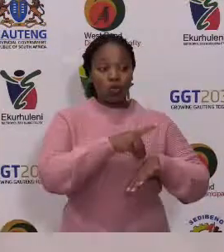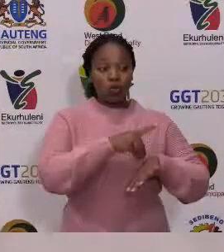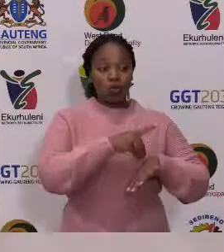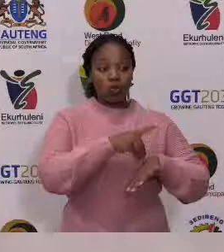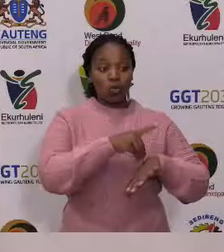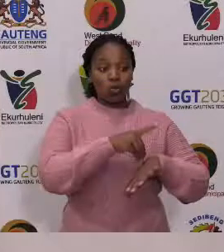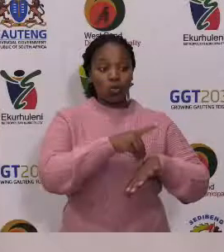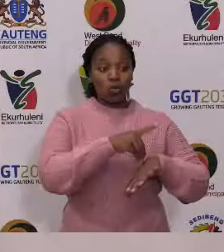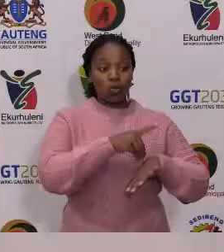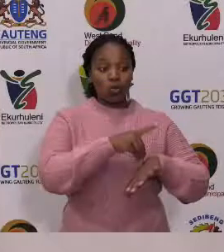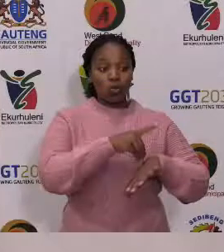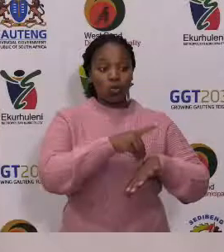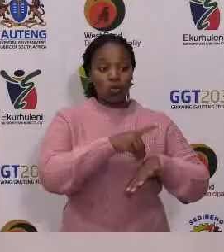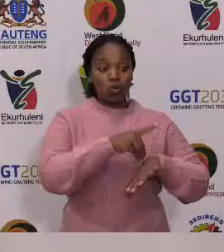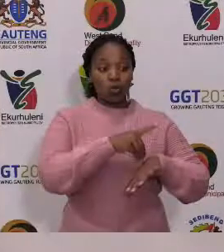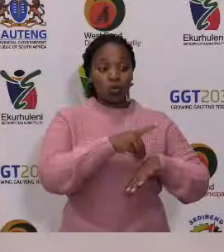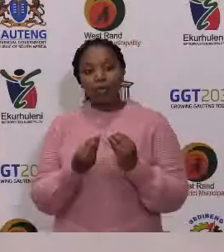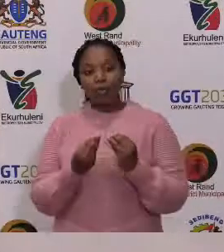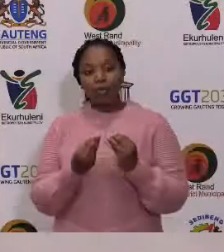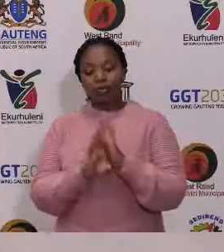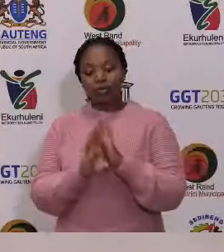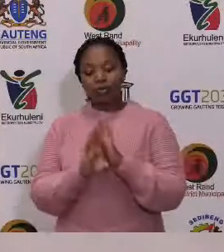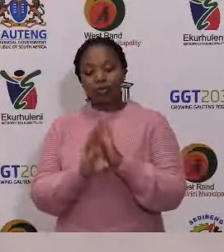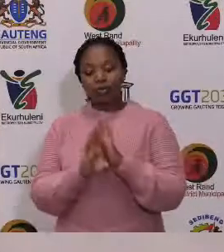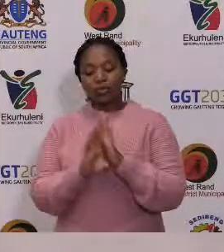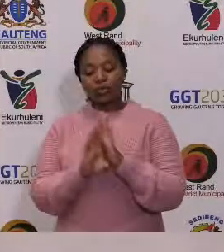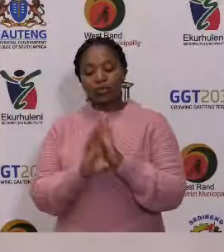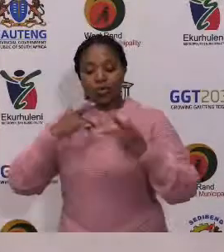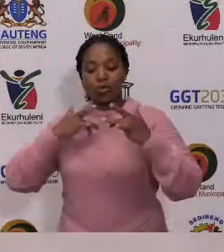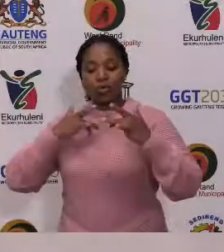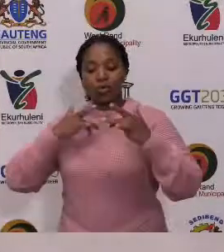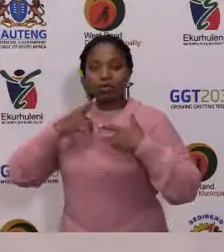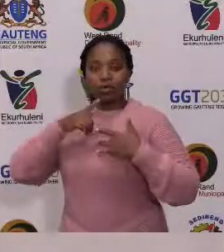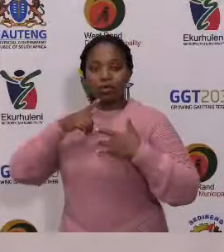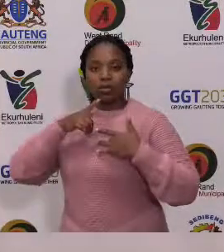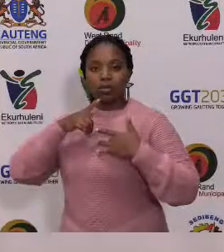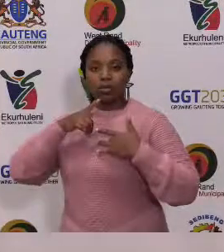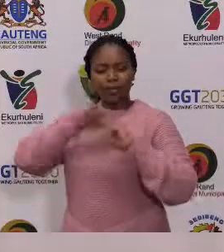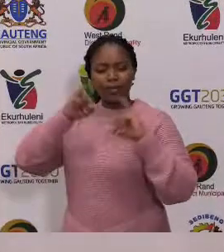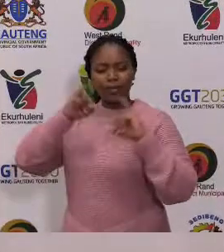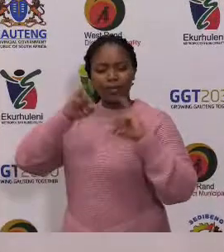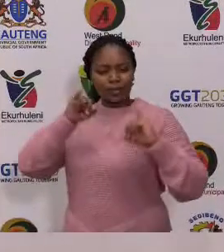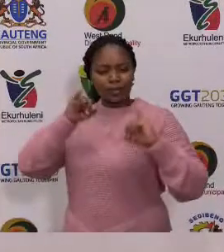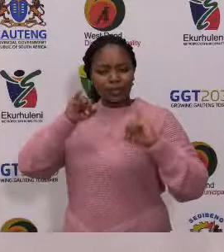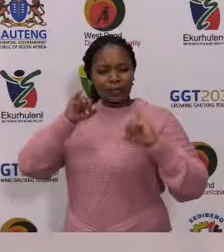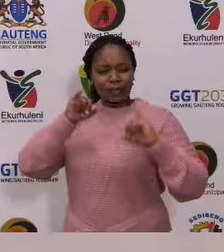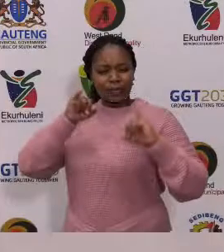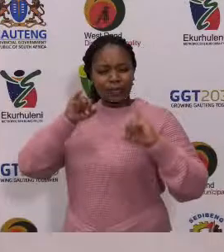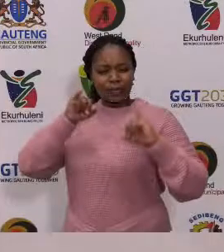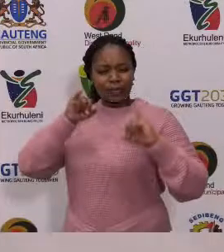indexes, based on which we express our concern about the seriousness of the situation.